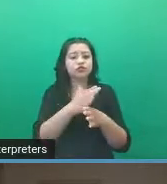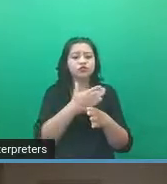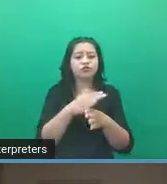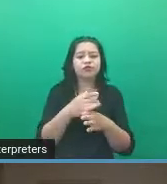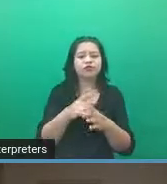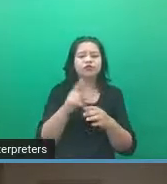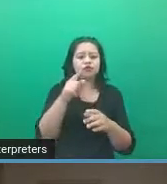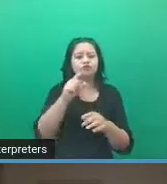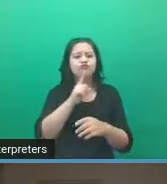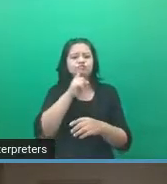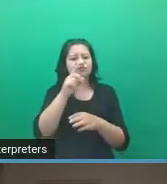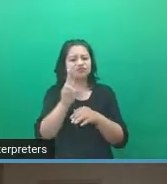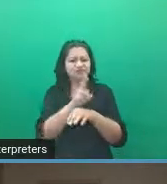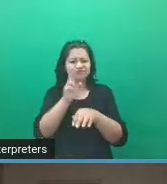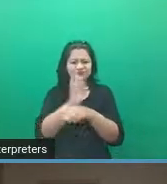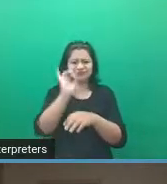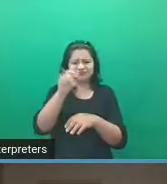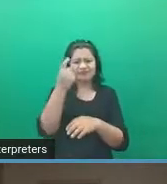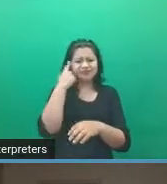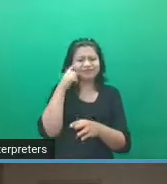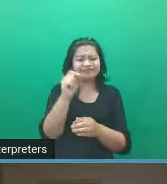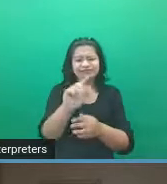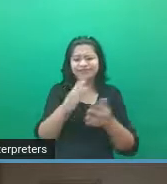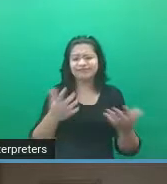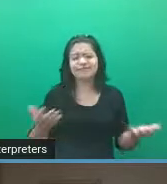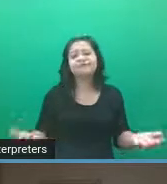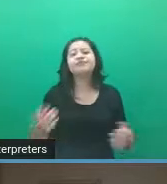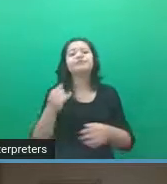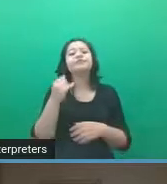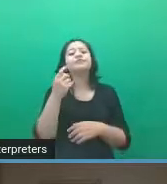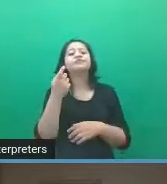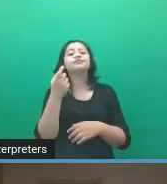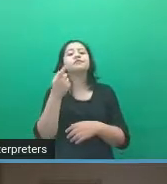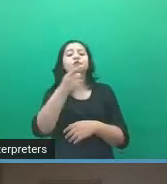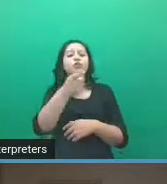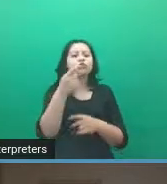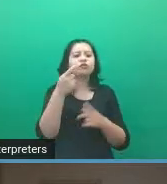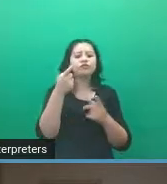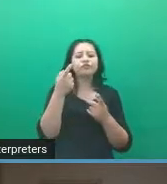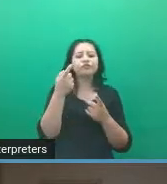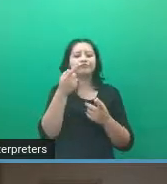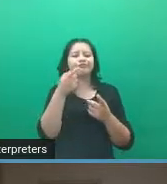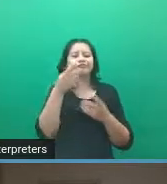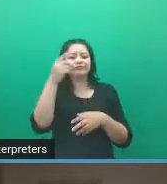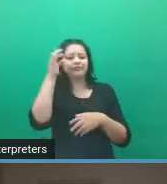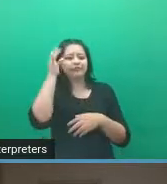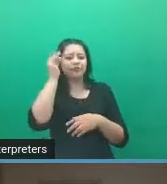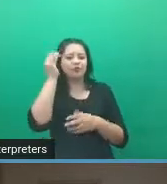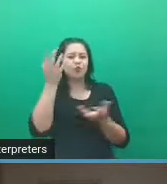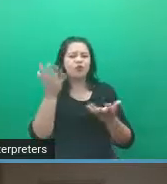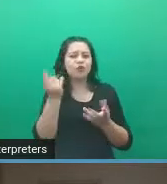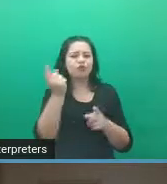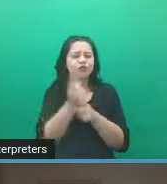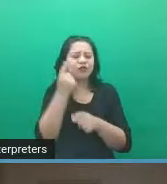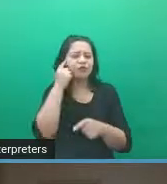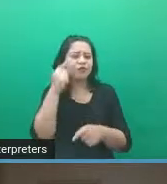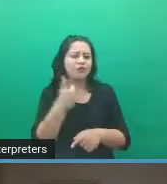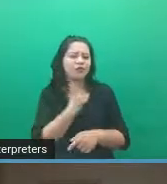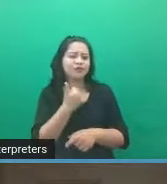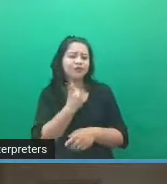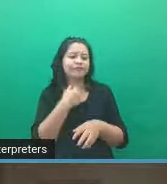really use that for any of the products that I mentioned today if you're trying to figure out which one are right for you and for the right size.